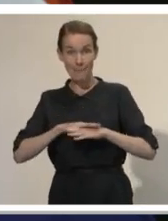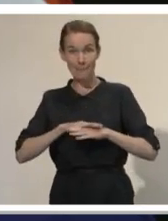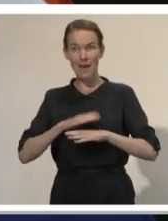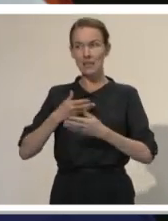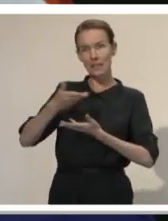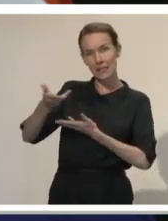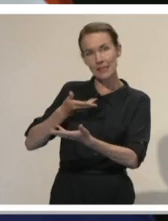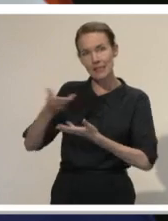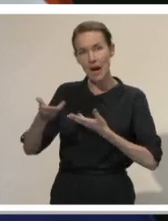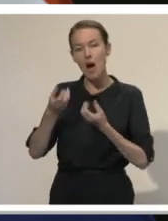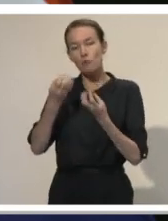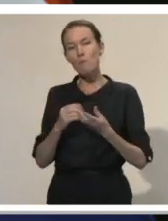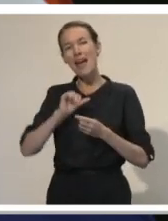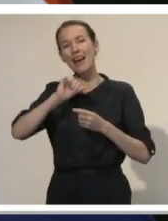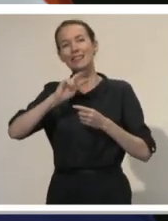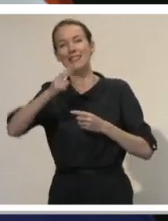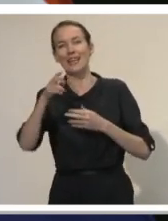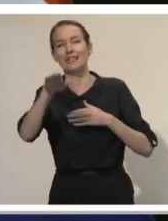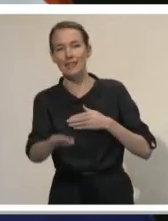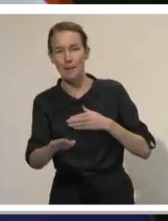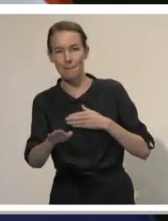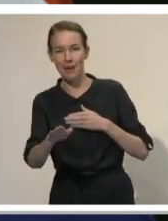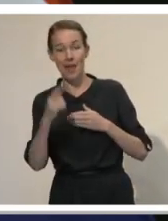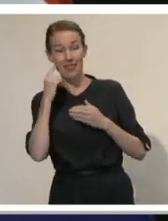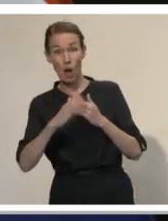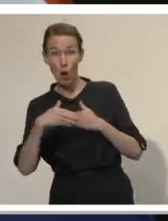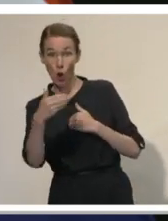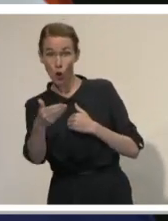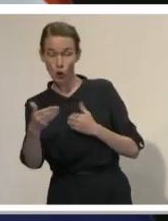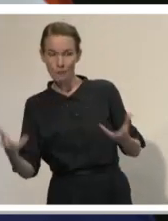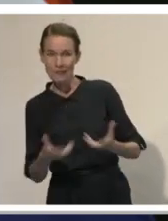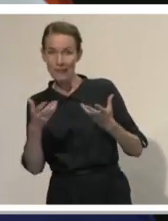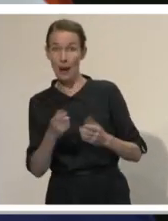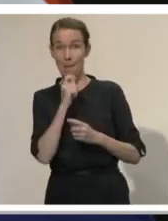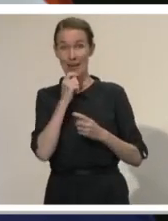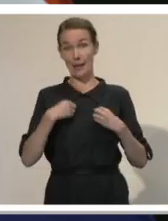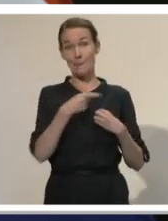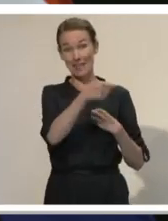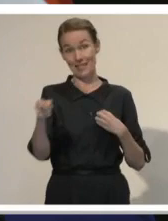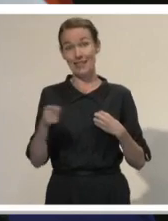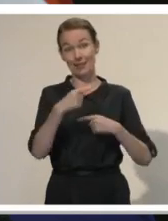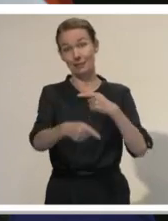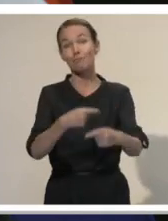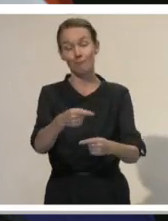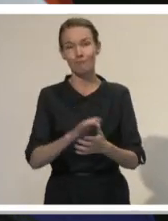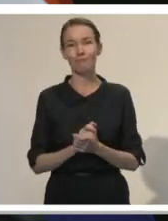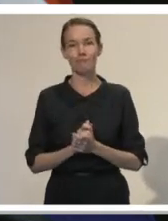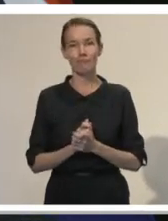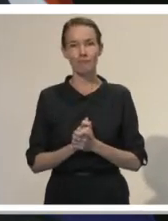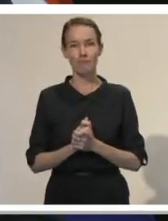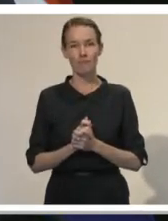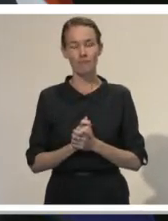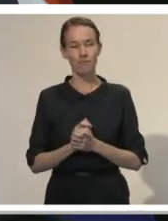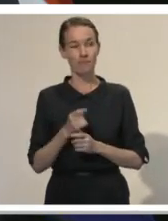wider conversations with the sector as a whole to see how we can make the media sector more sustainable. Can you please explain why you're cutting and